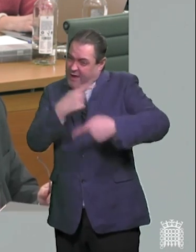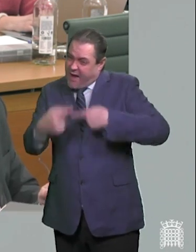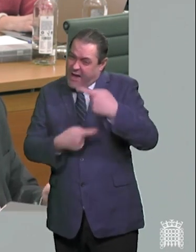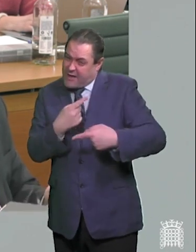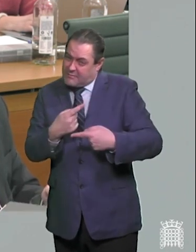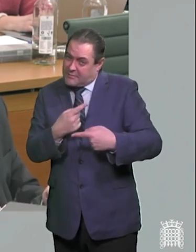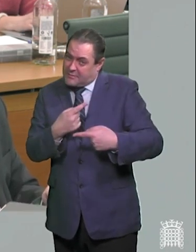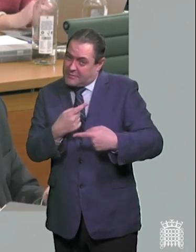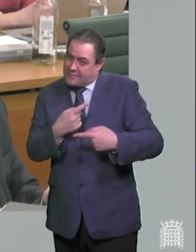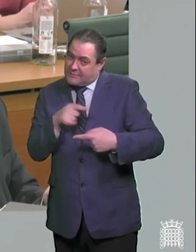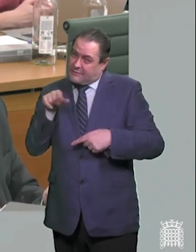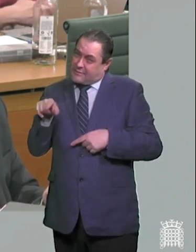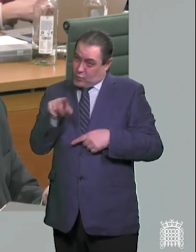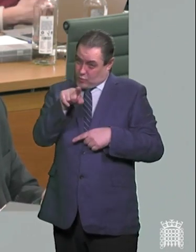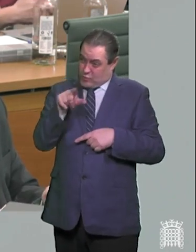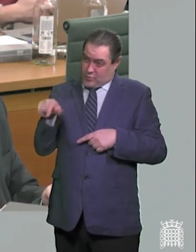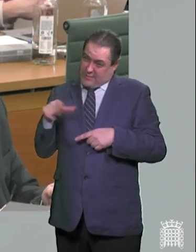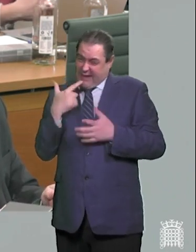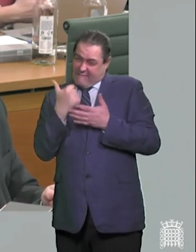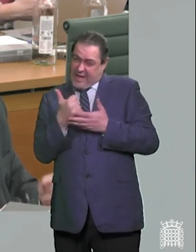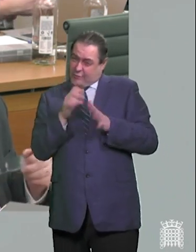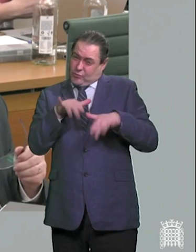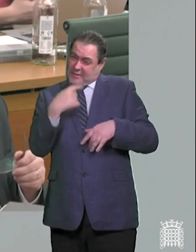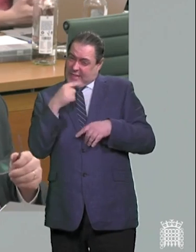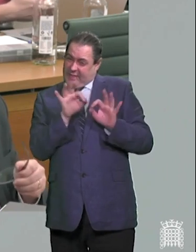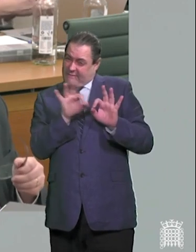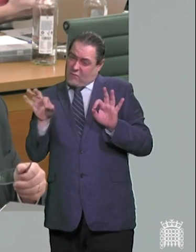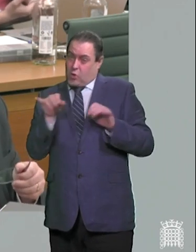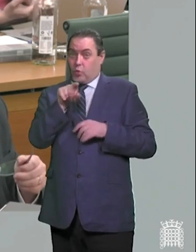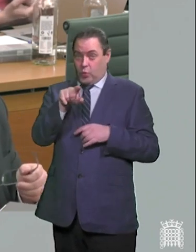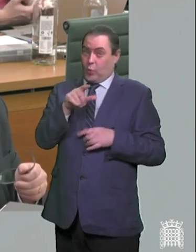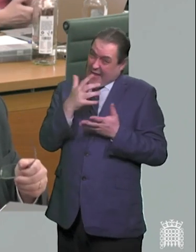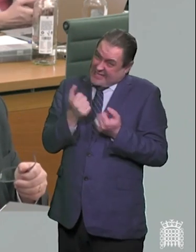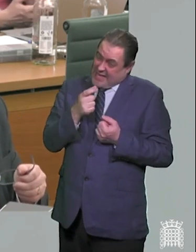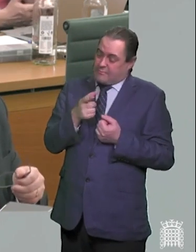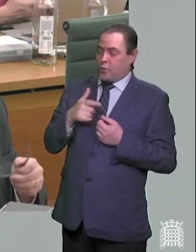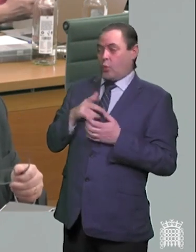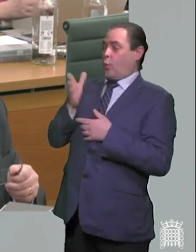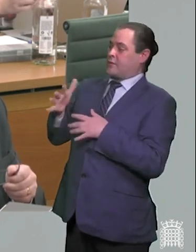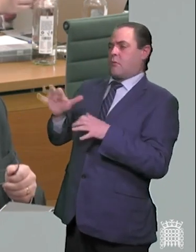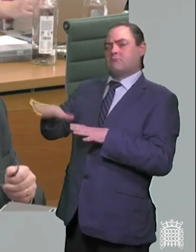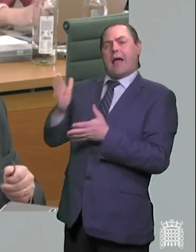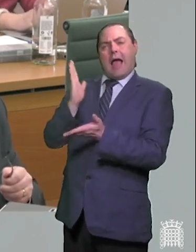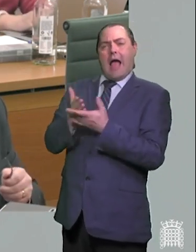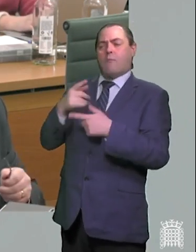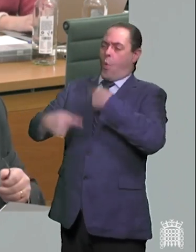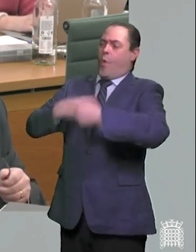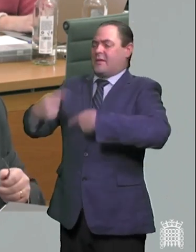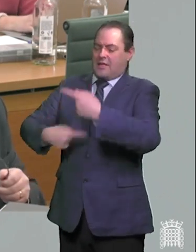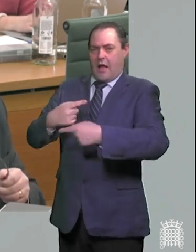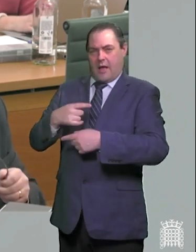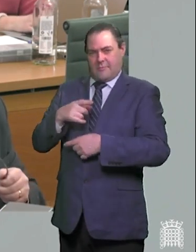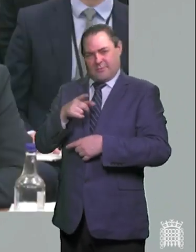you were advised not to say guidance was followed at all times in number 10, and yet you told the House that it was on the 8th of December and the 12th of January? No,